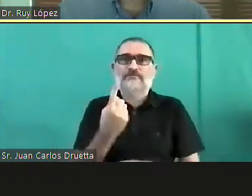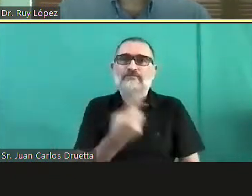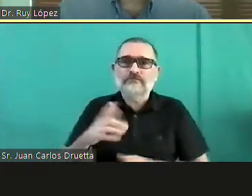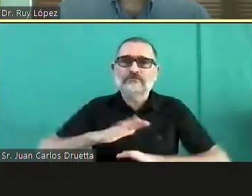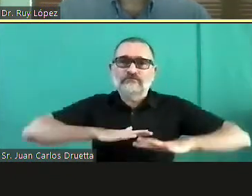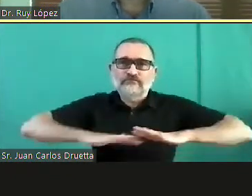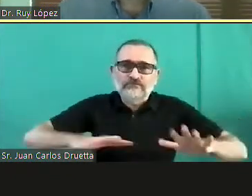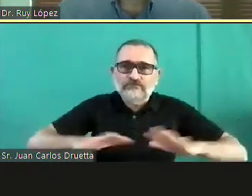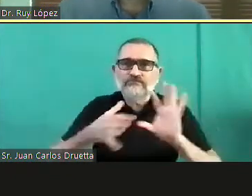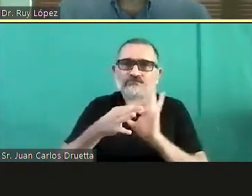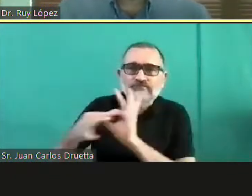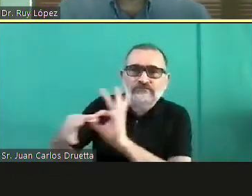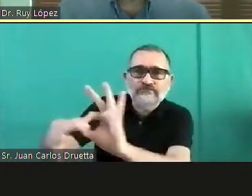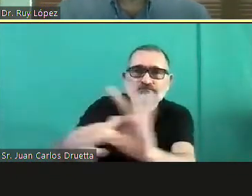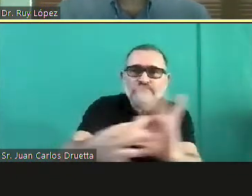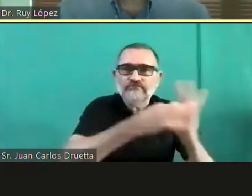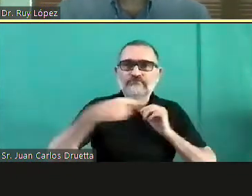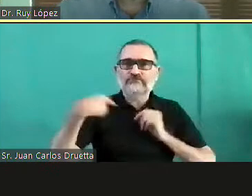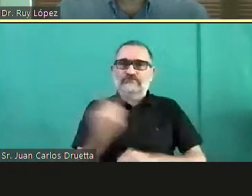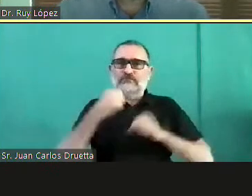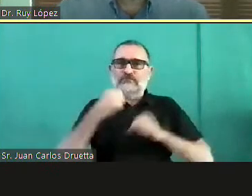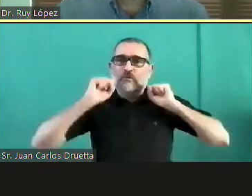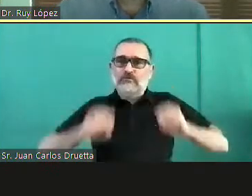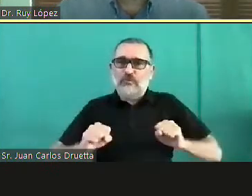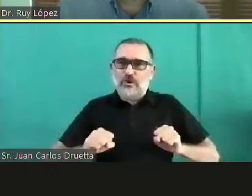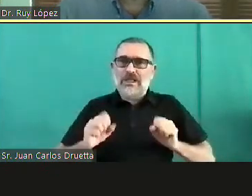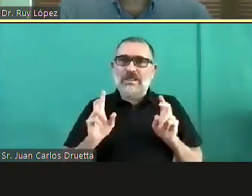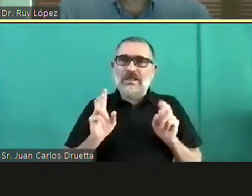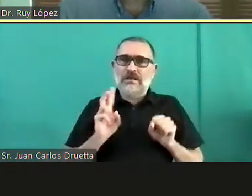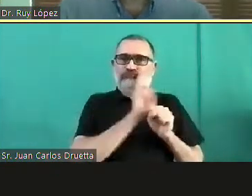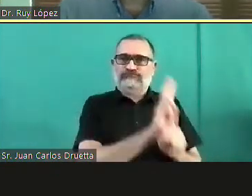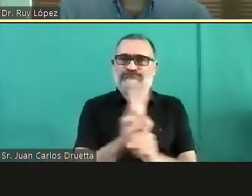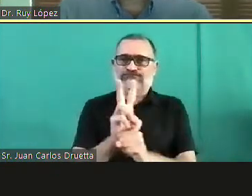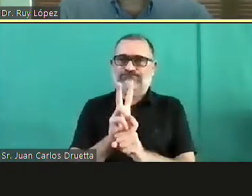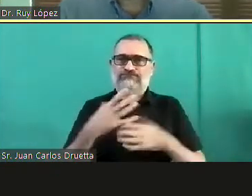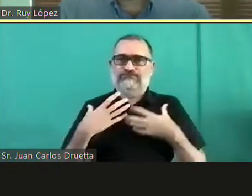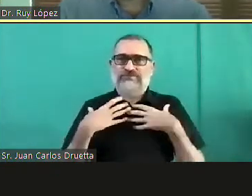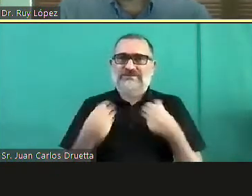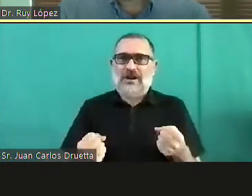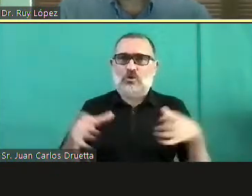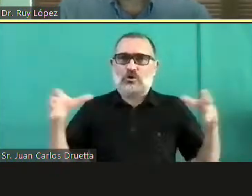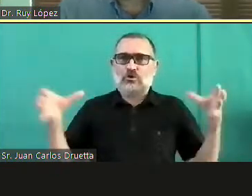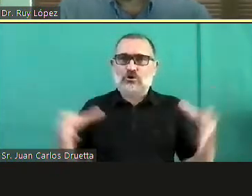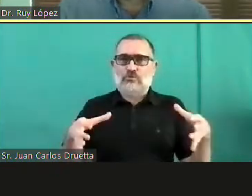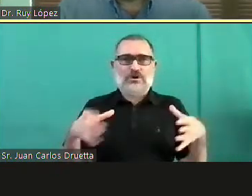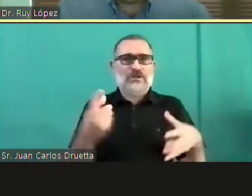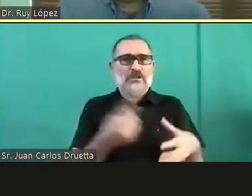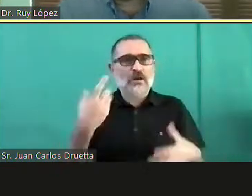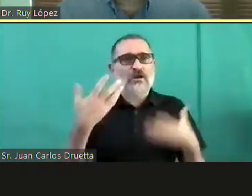and adopted it as a permanent form of action. So we have